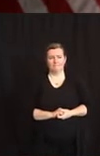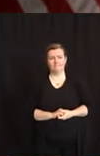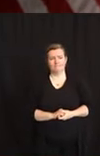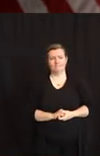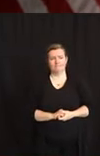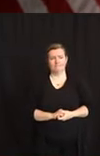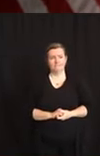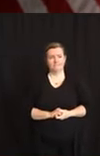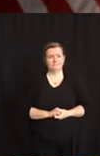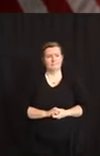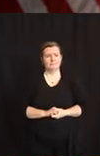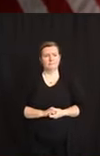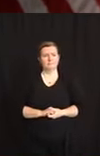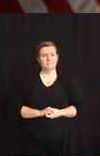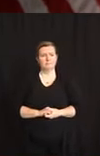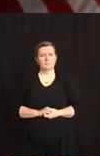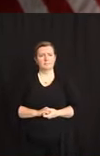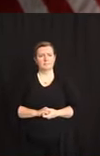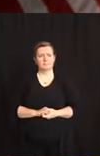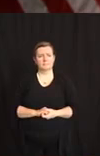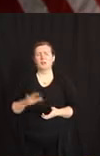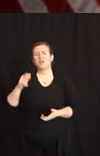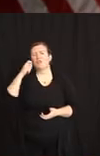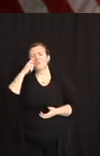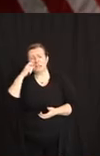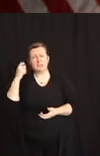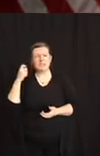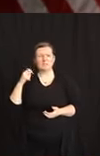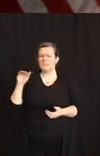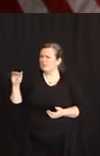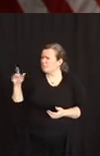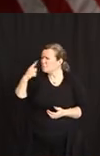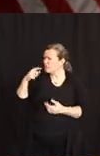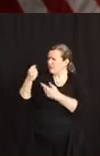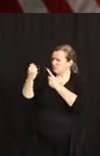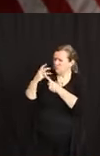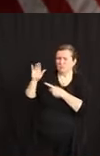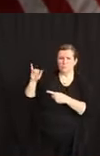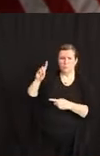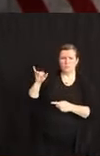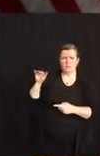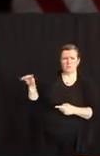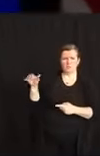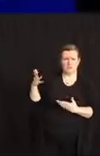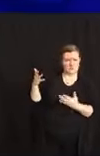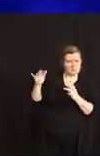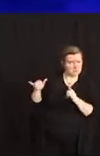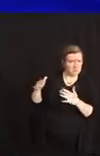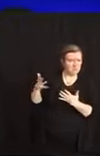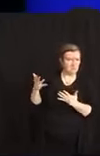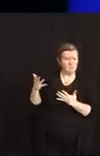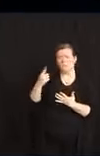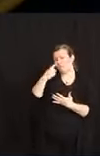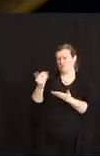mind hitting? Sure. Just because that's also been about the same, but it's worth repeating if you don't mind. Certainly. On the